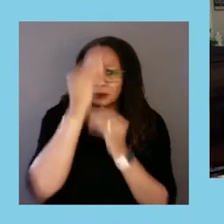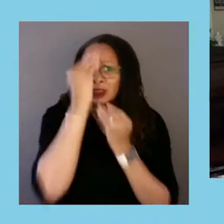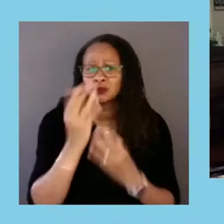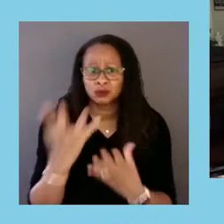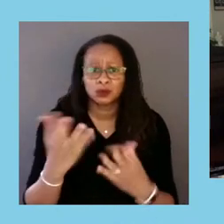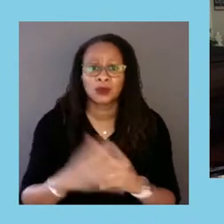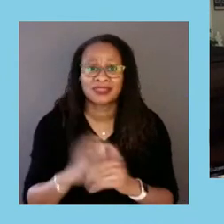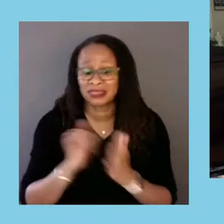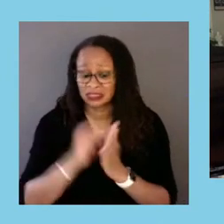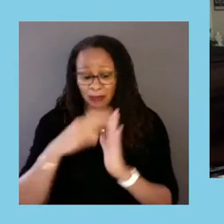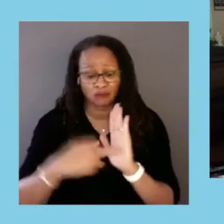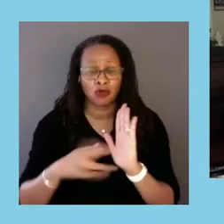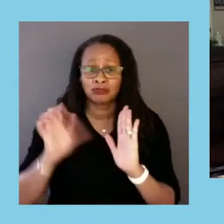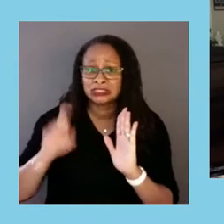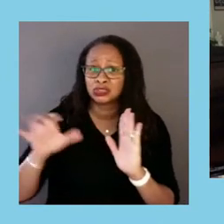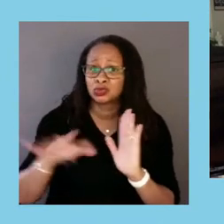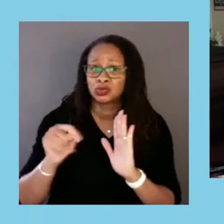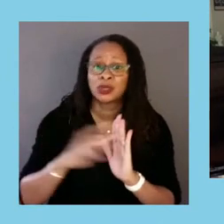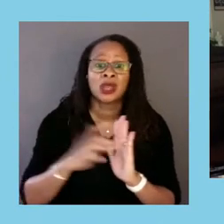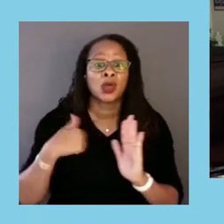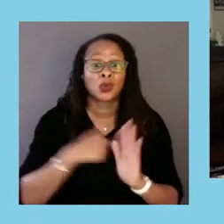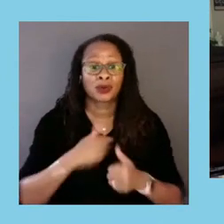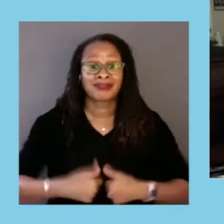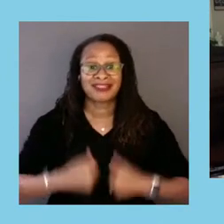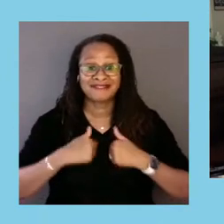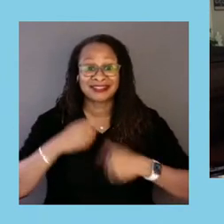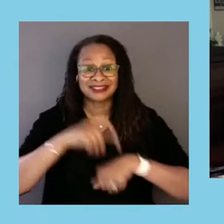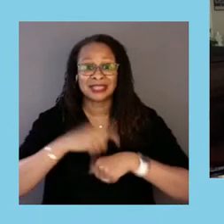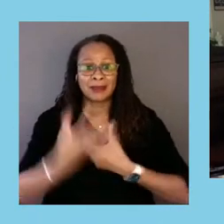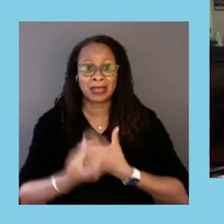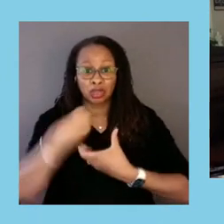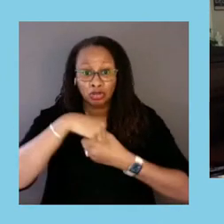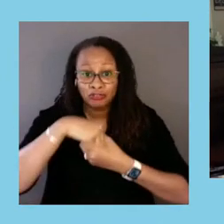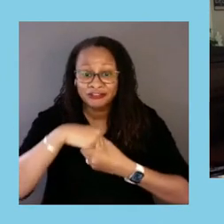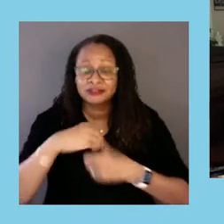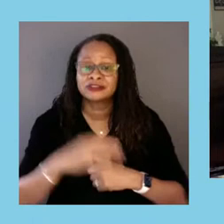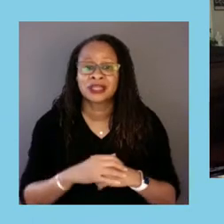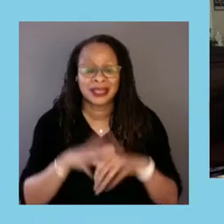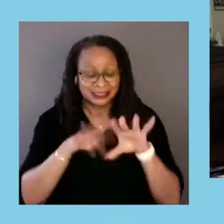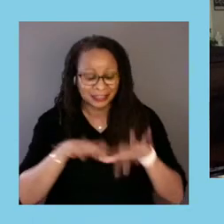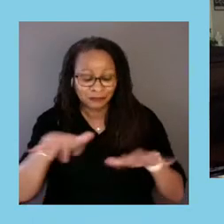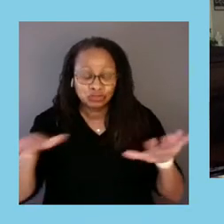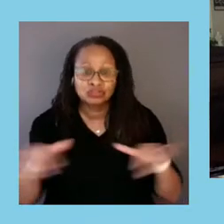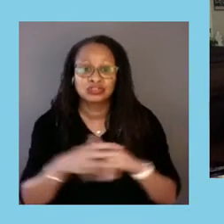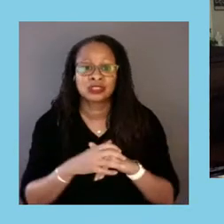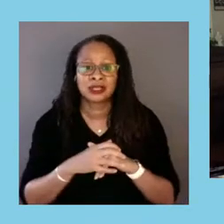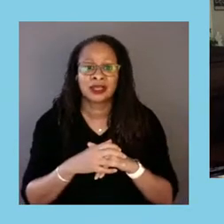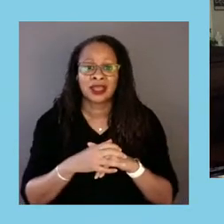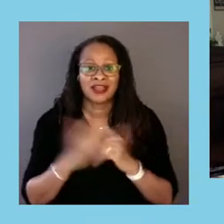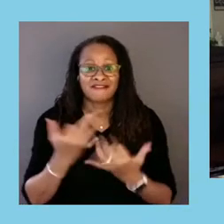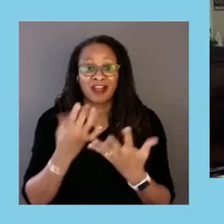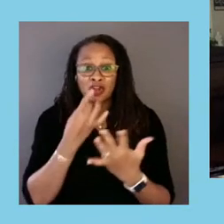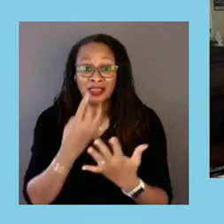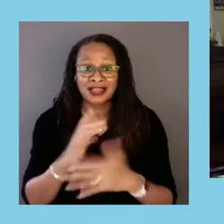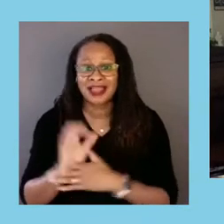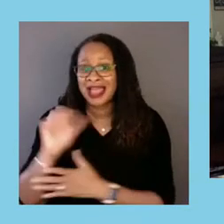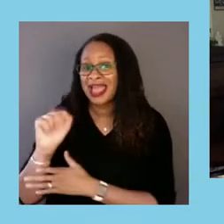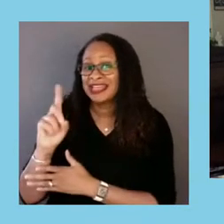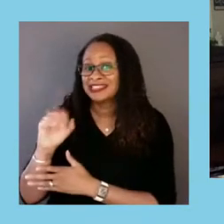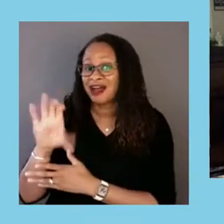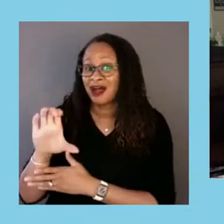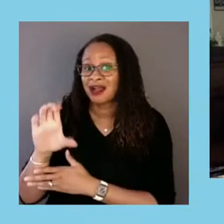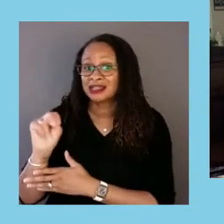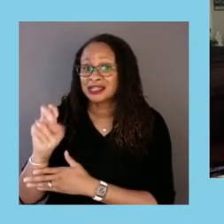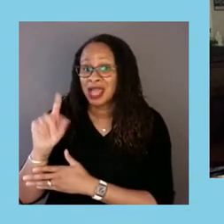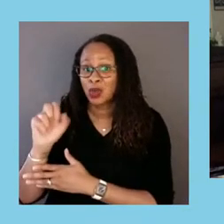saying? Because I think we're living in a time where inclusion, diversity, Firelight Media, ADOC Networks, Brown Girls